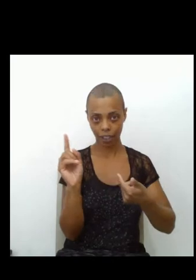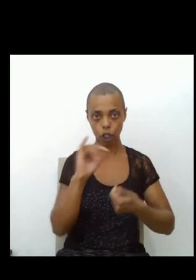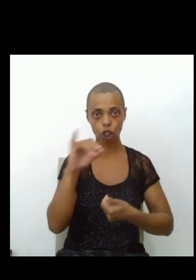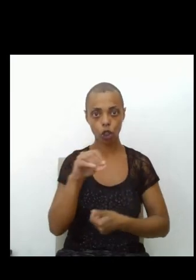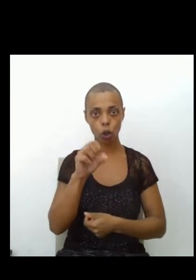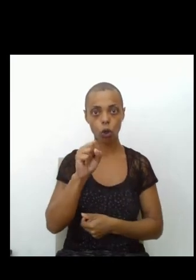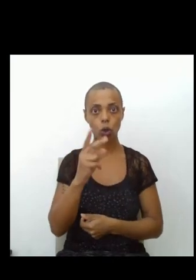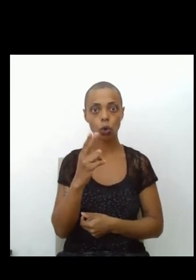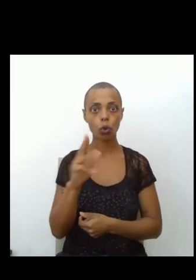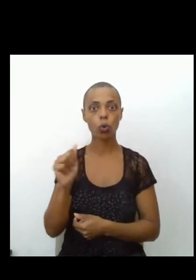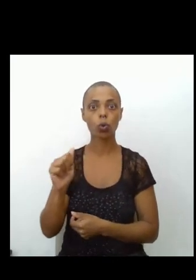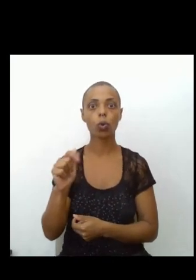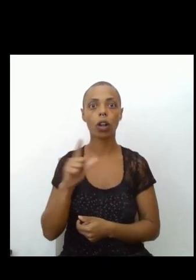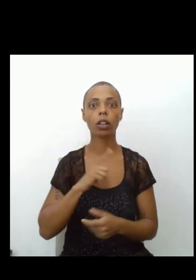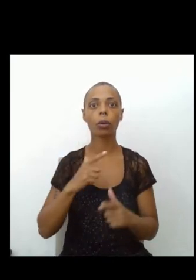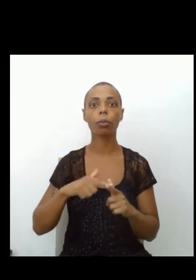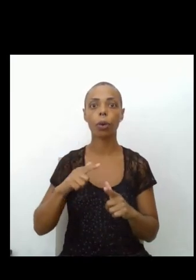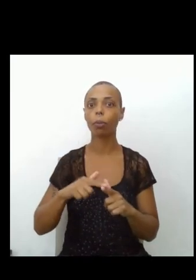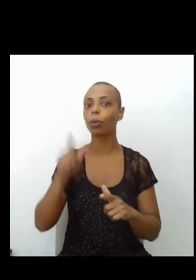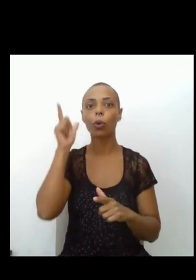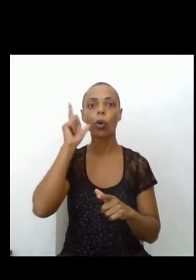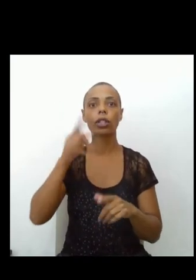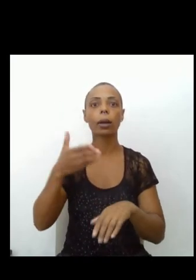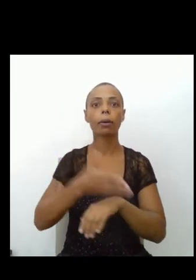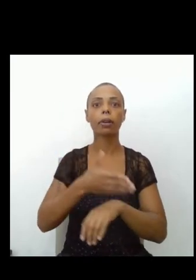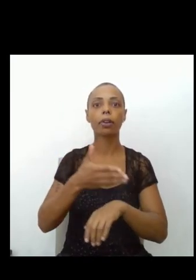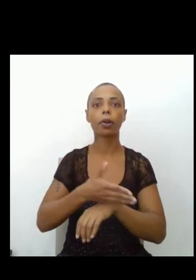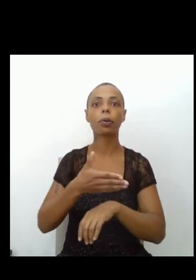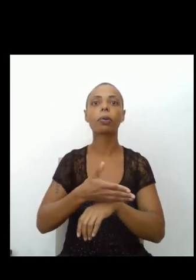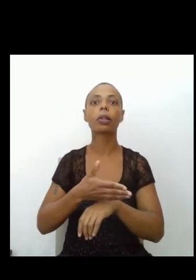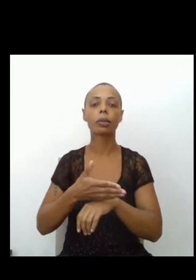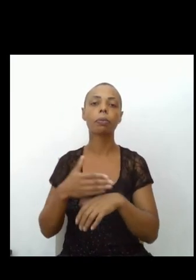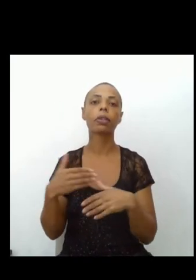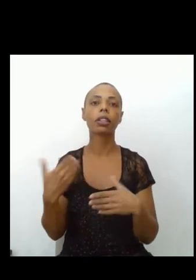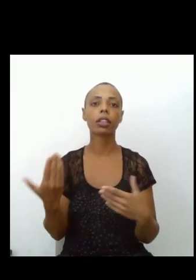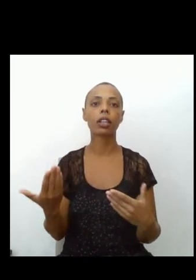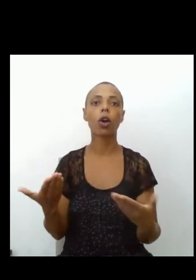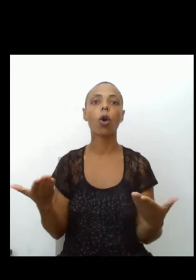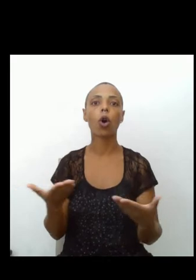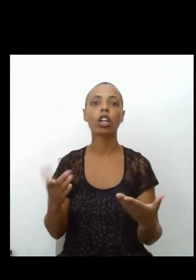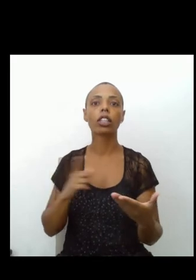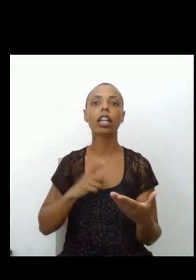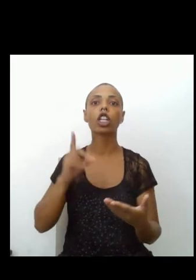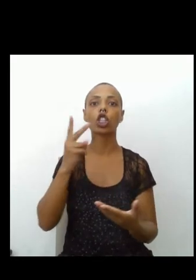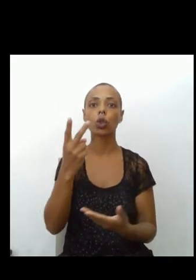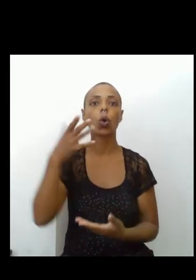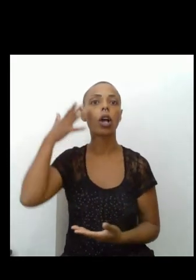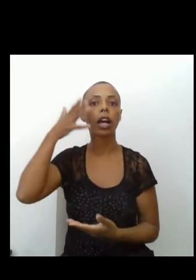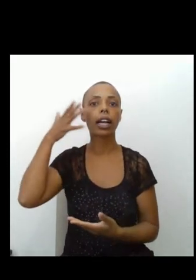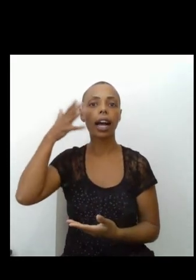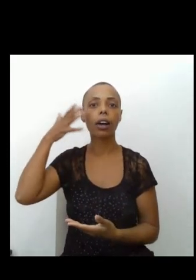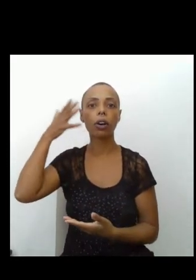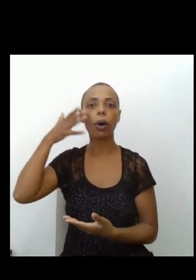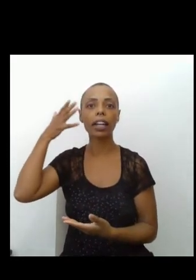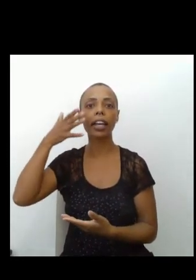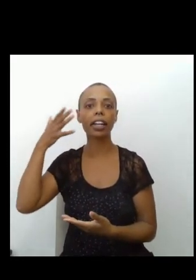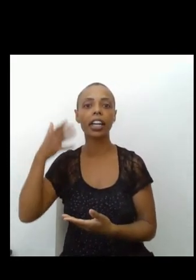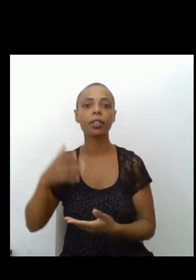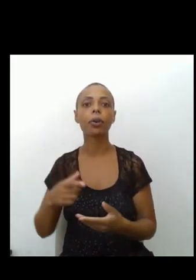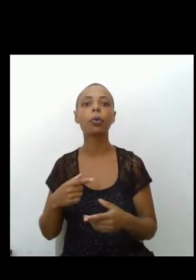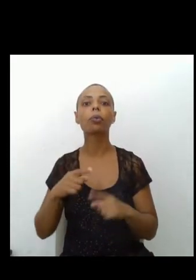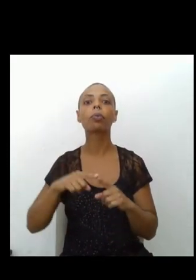let you know that one of our guests Joshua was not able to attend the meeting so we are going to have two speakers